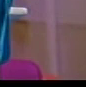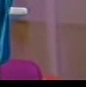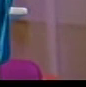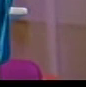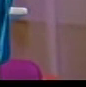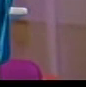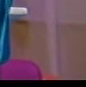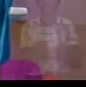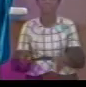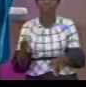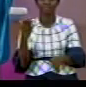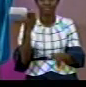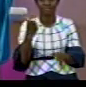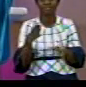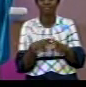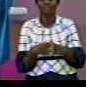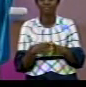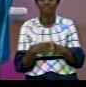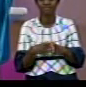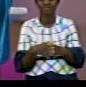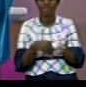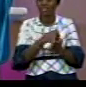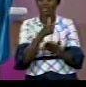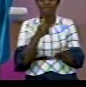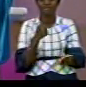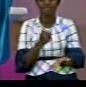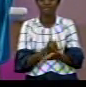there amen